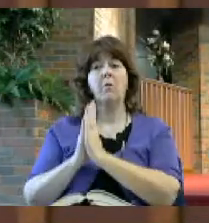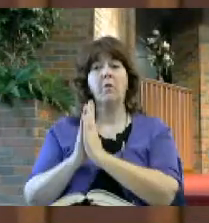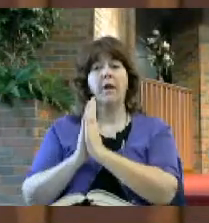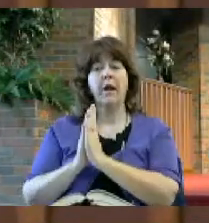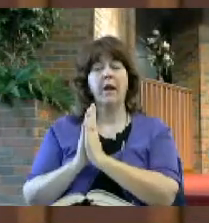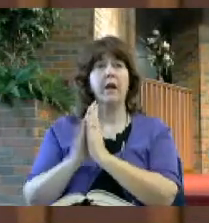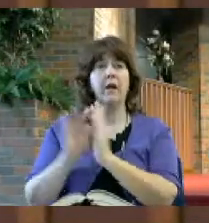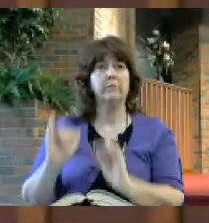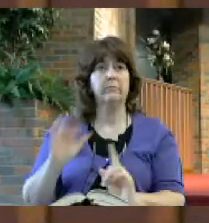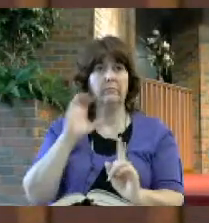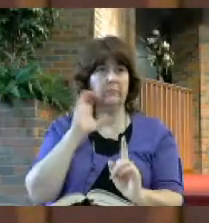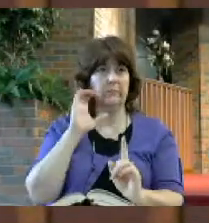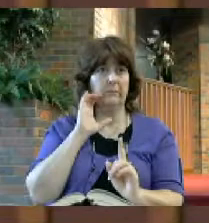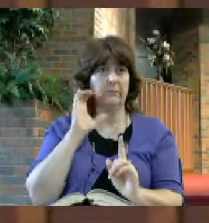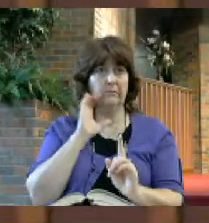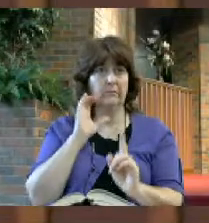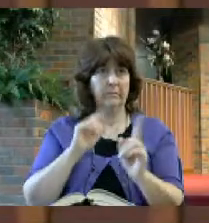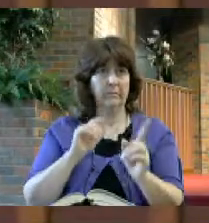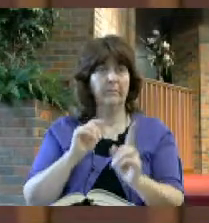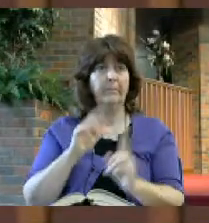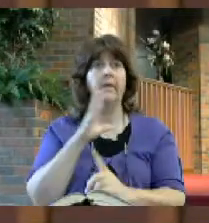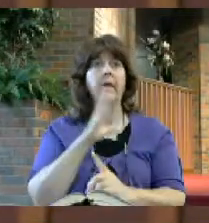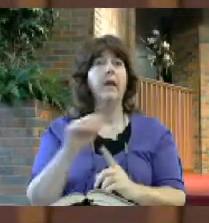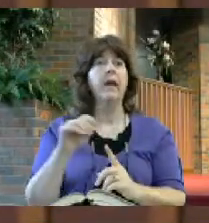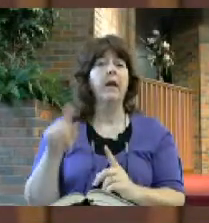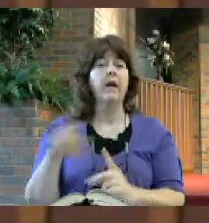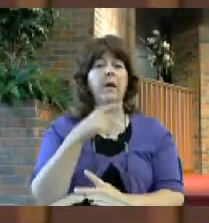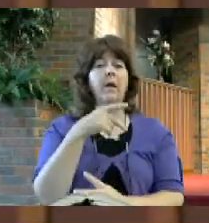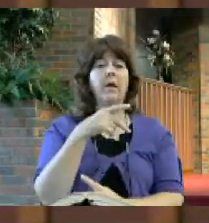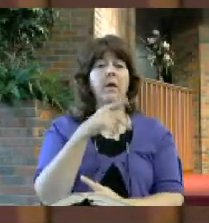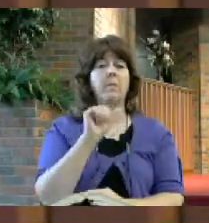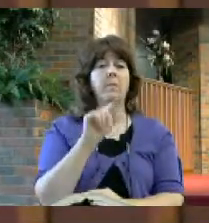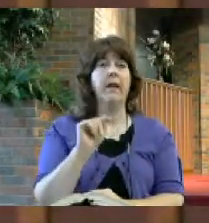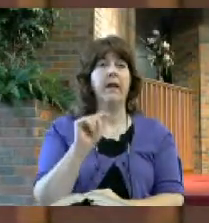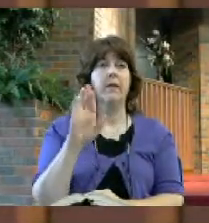And let's begin our worship. Pat Bradford will lead us in our opening prayer this morning.